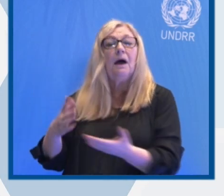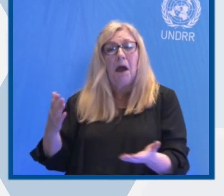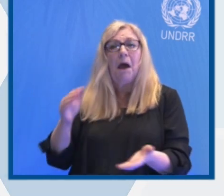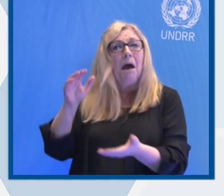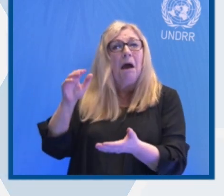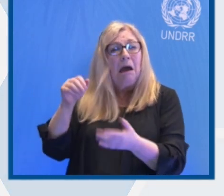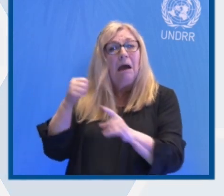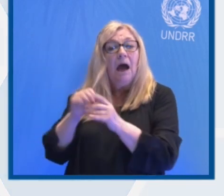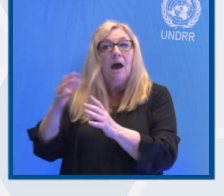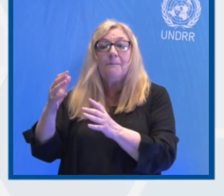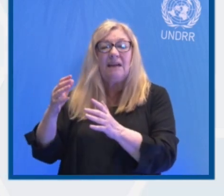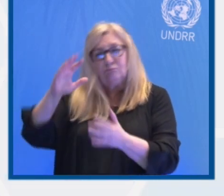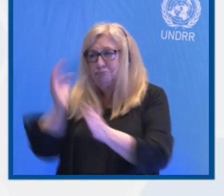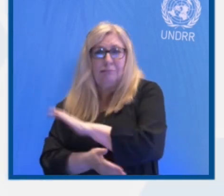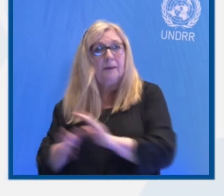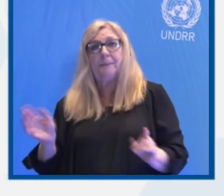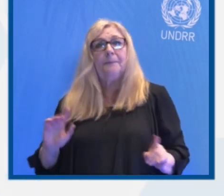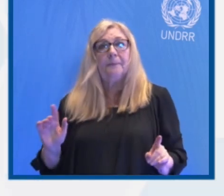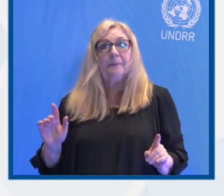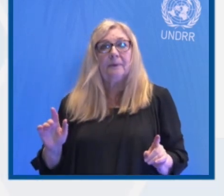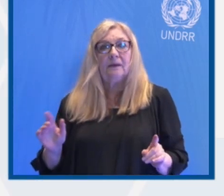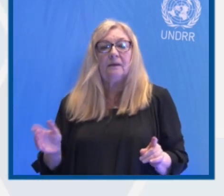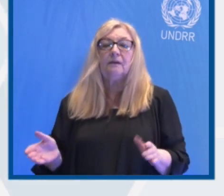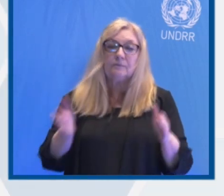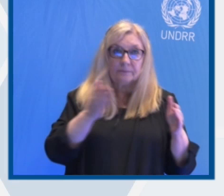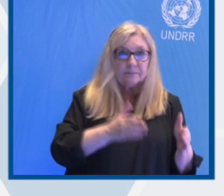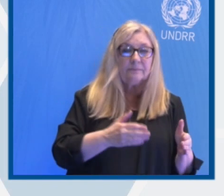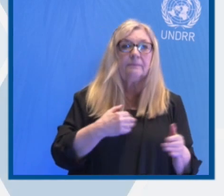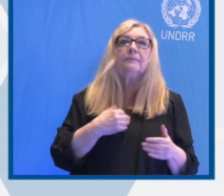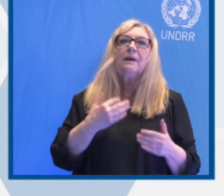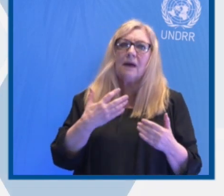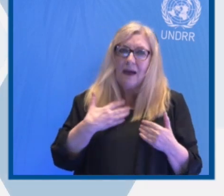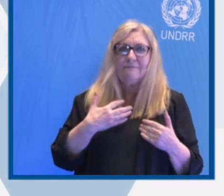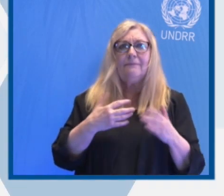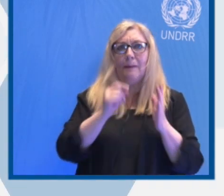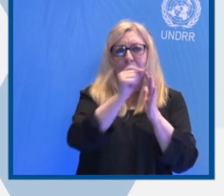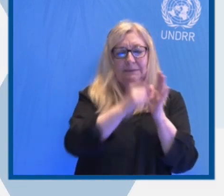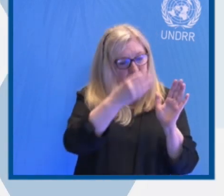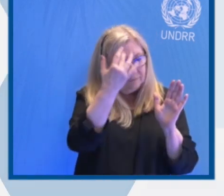socially engaged principle, I think, is really important here as well, and we've had a few examples of that